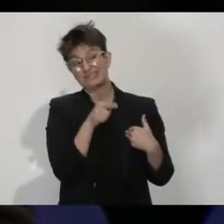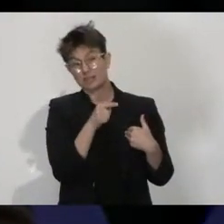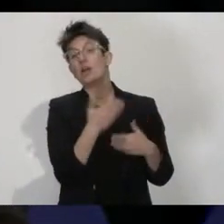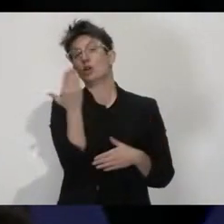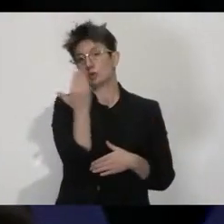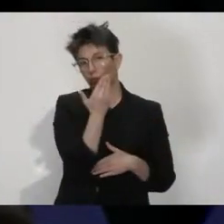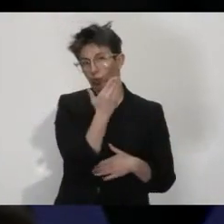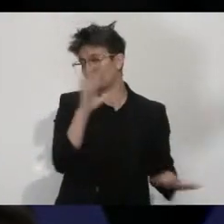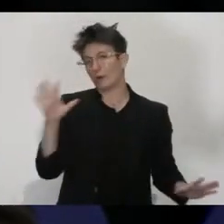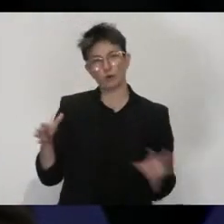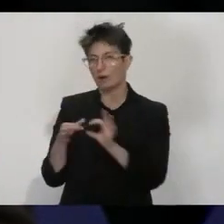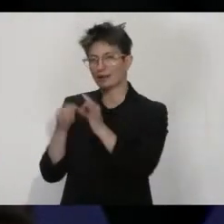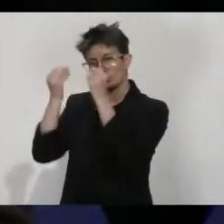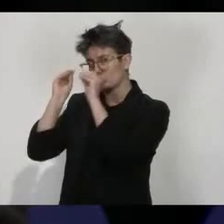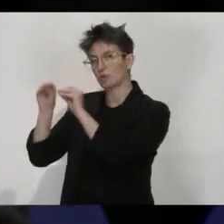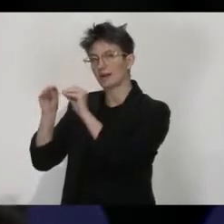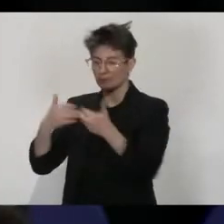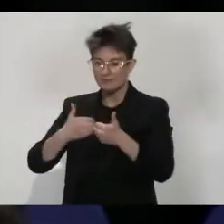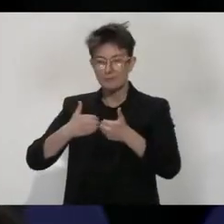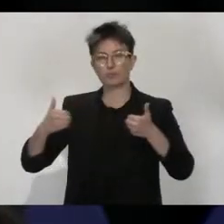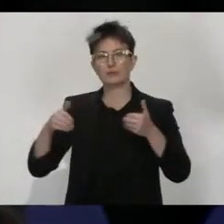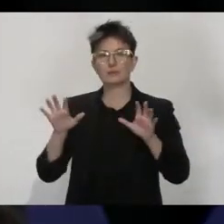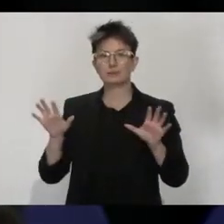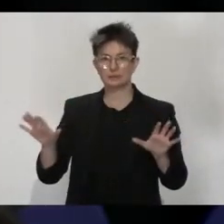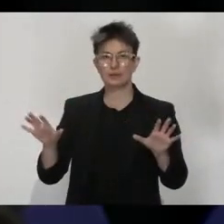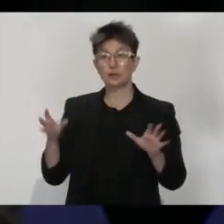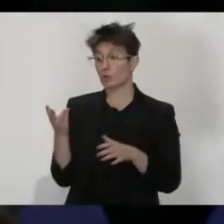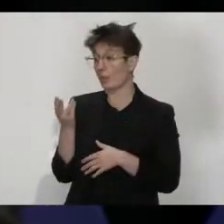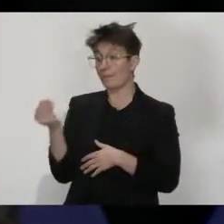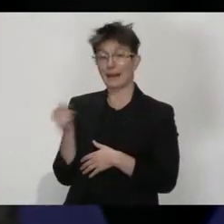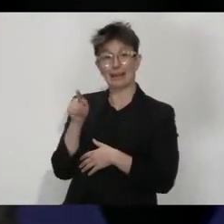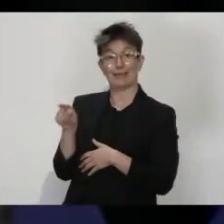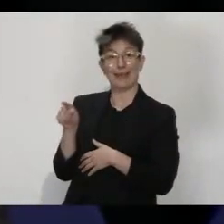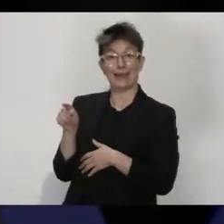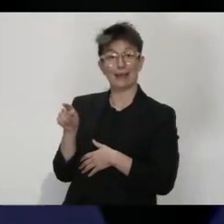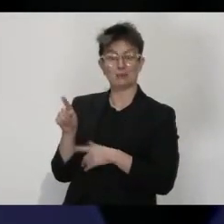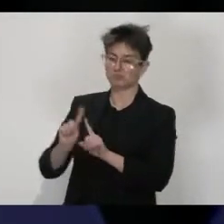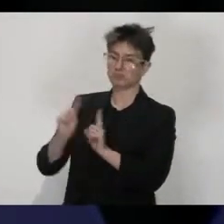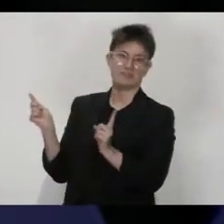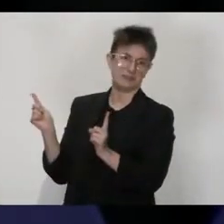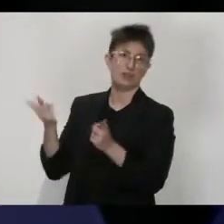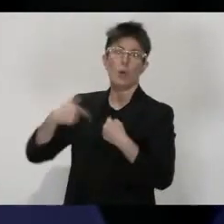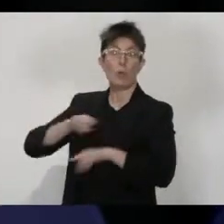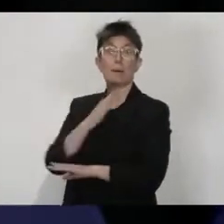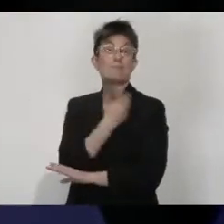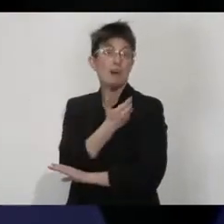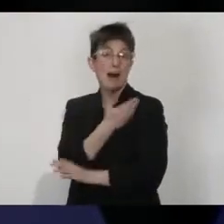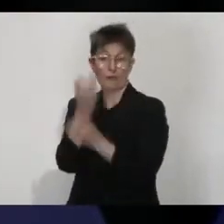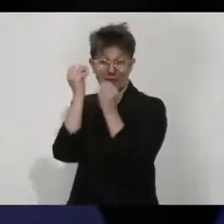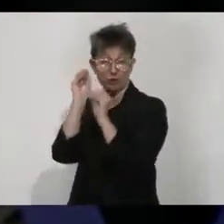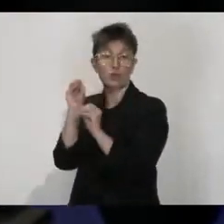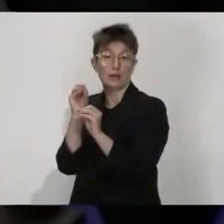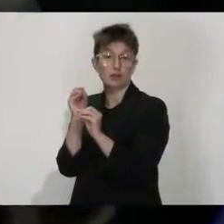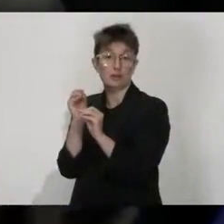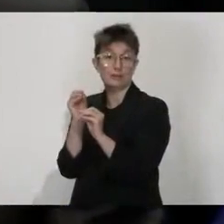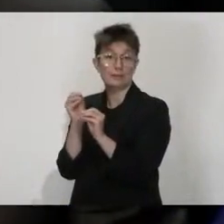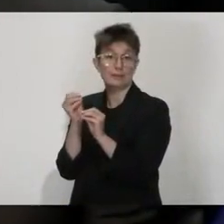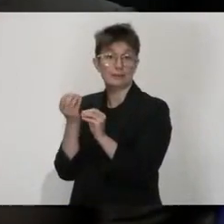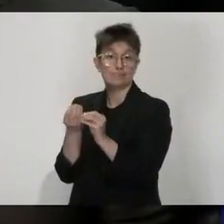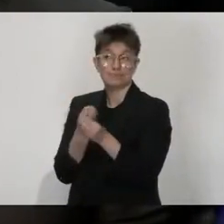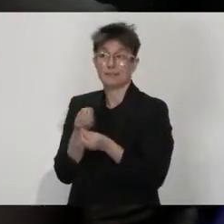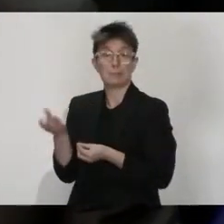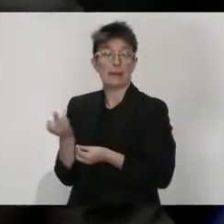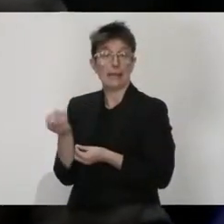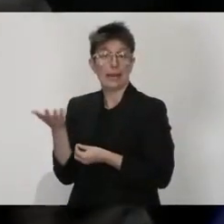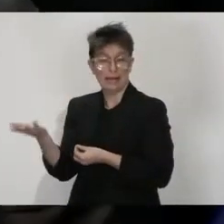different processes. I am very, very proud of our record in education spending. And on further to that, is there